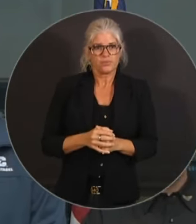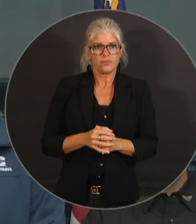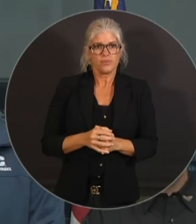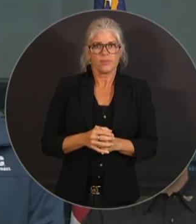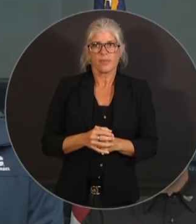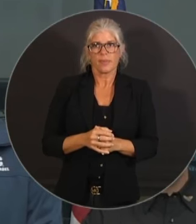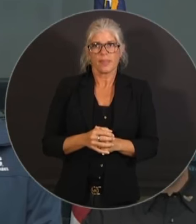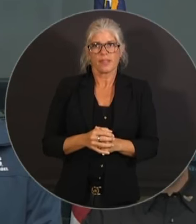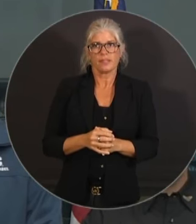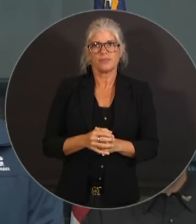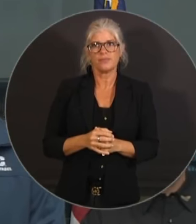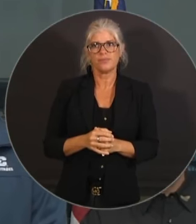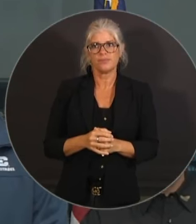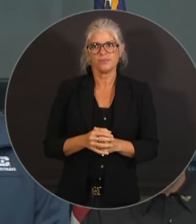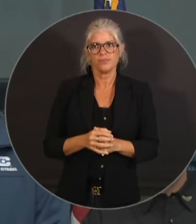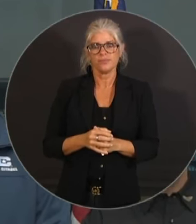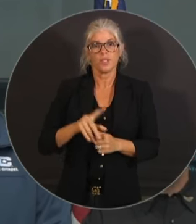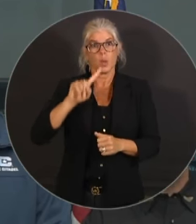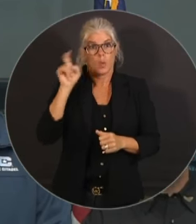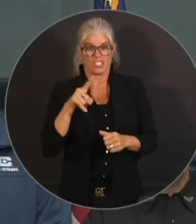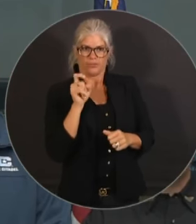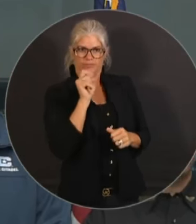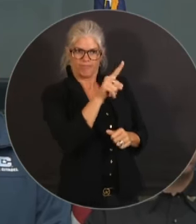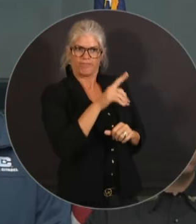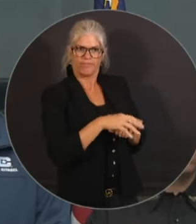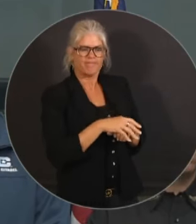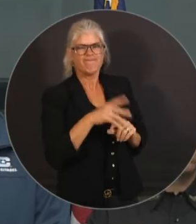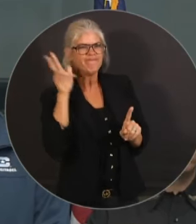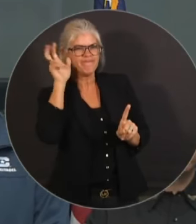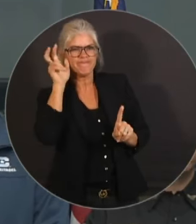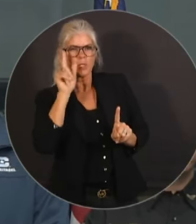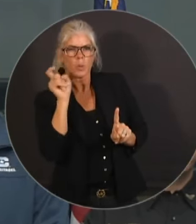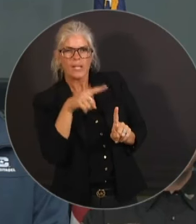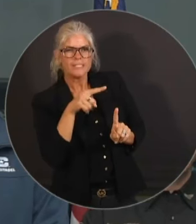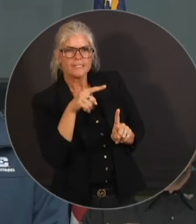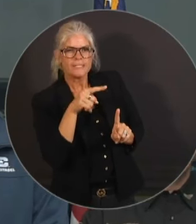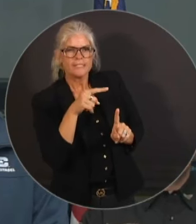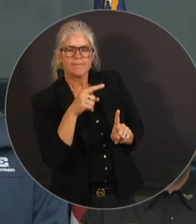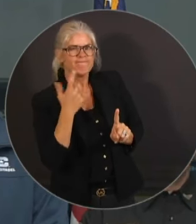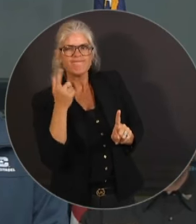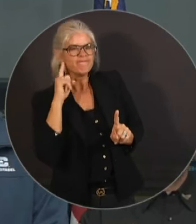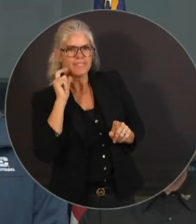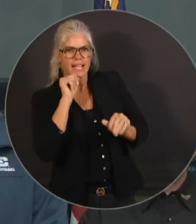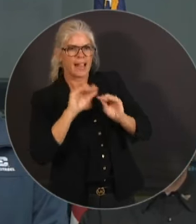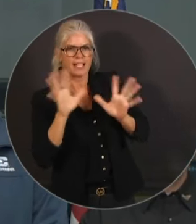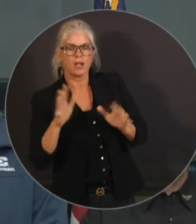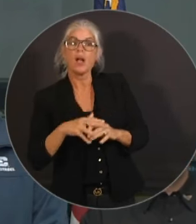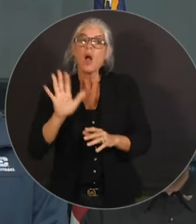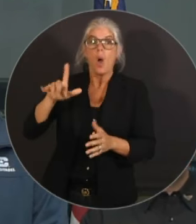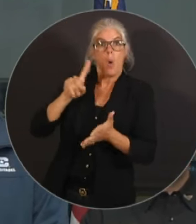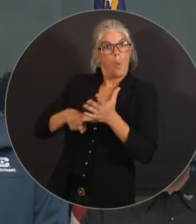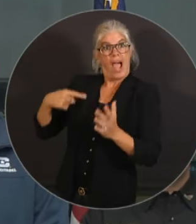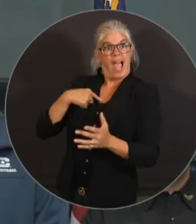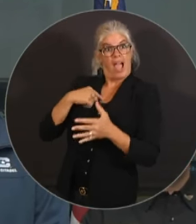did you guys talk about? I know Director Guthrie already kind of alluded to some of that. Well, what I said yesterday is everything that we've asked